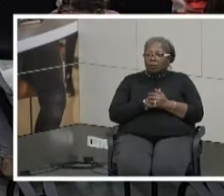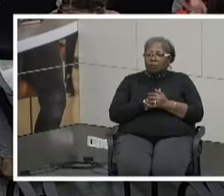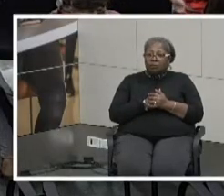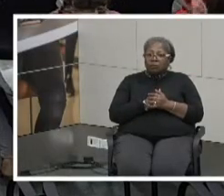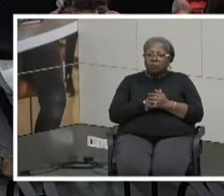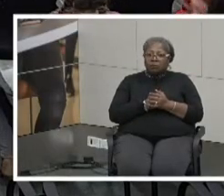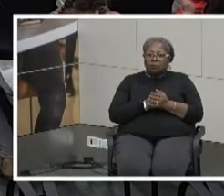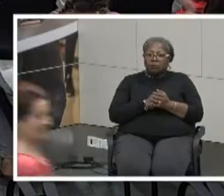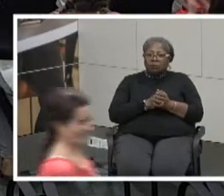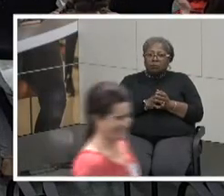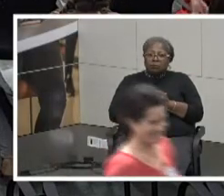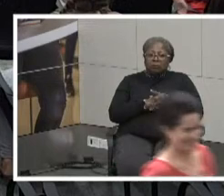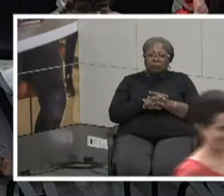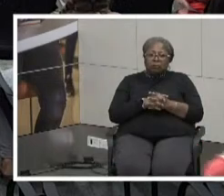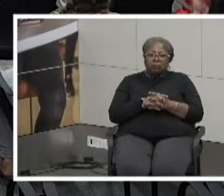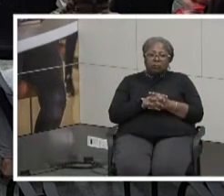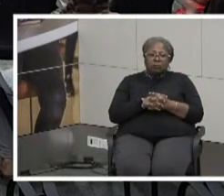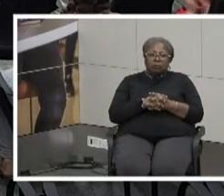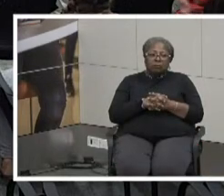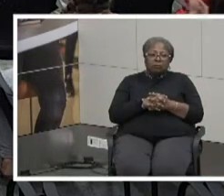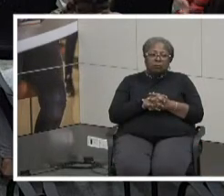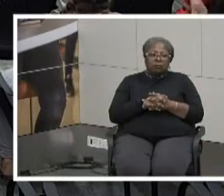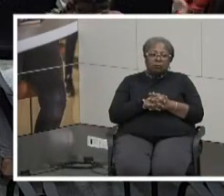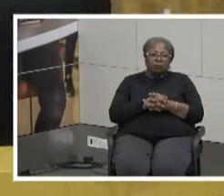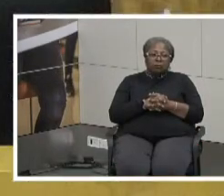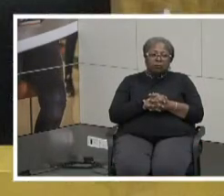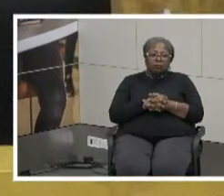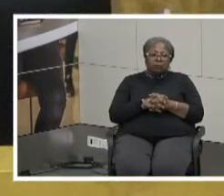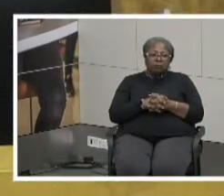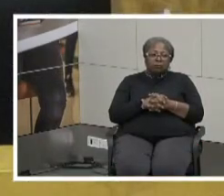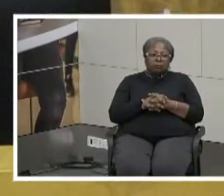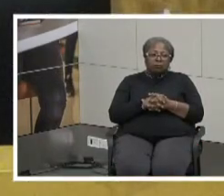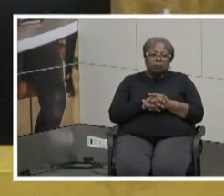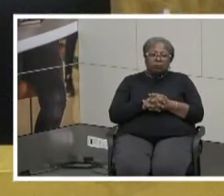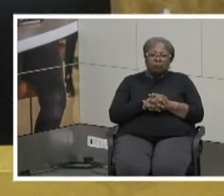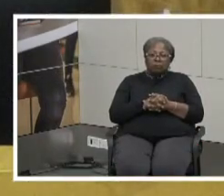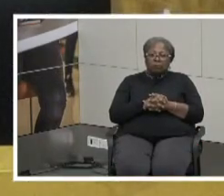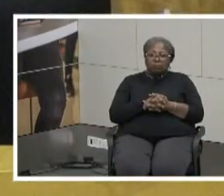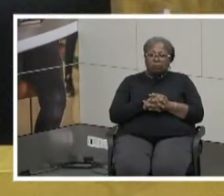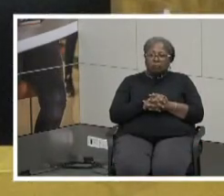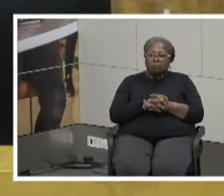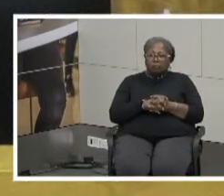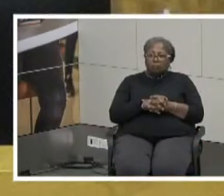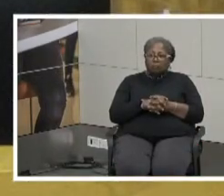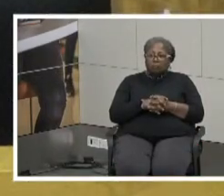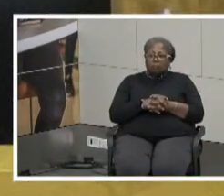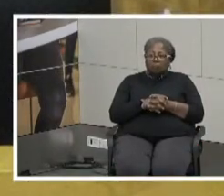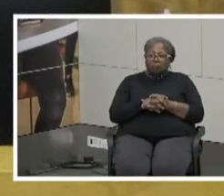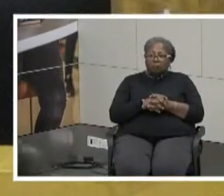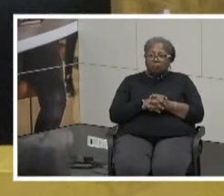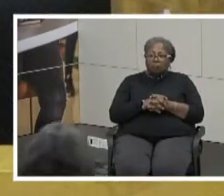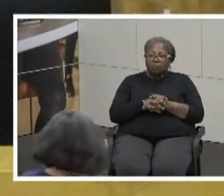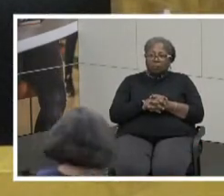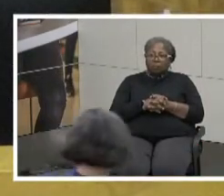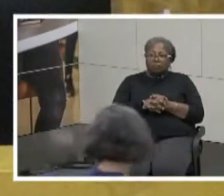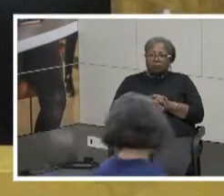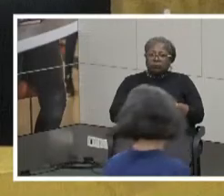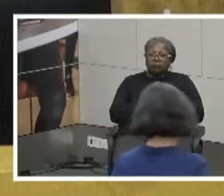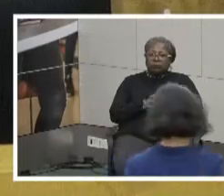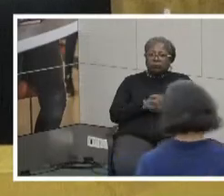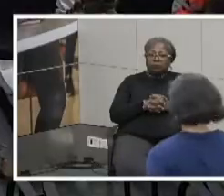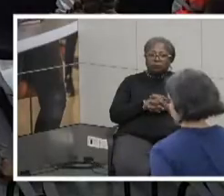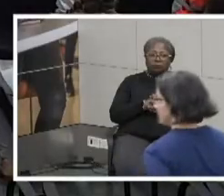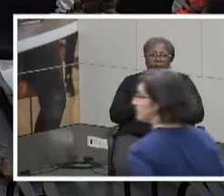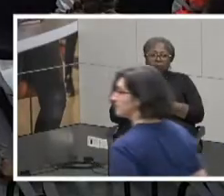come forward speakers 40 through 50 if you'll please come forward and our next speaker I think